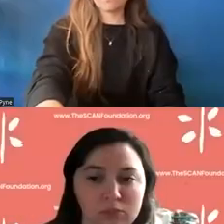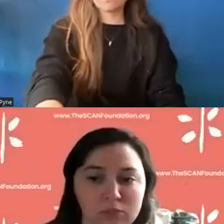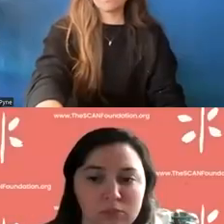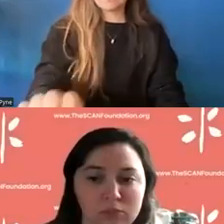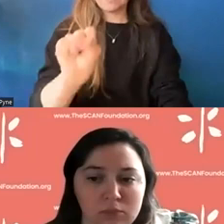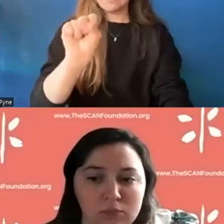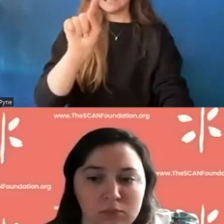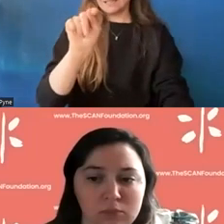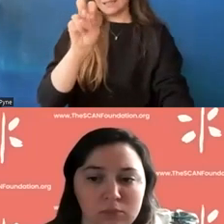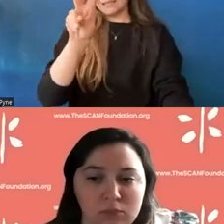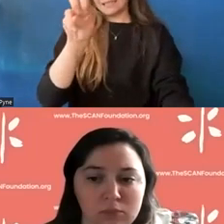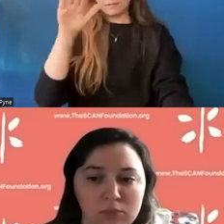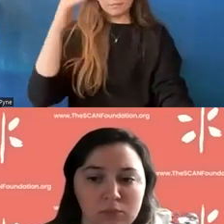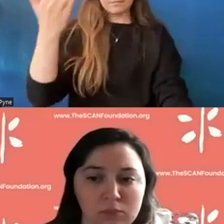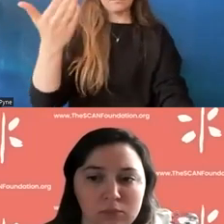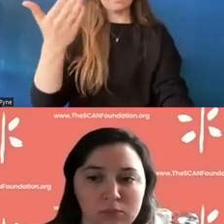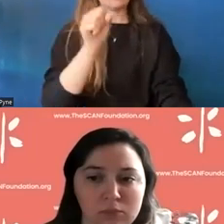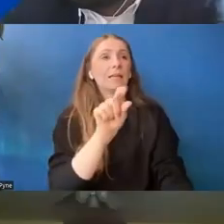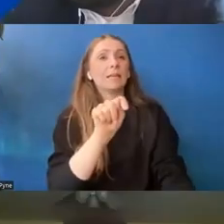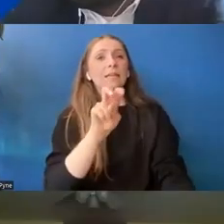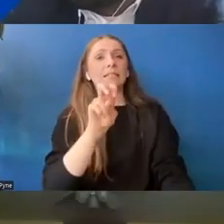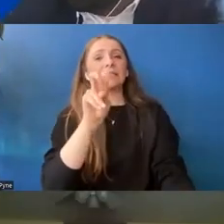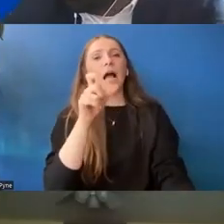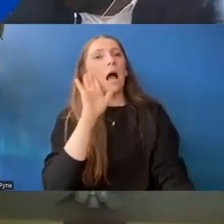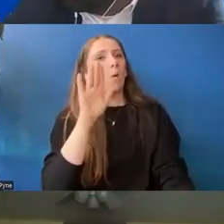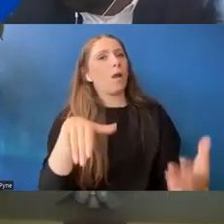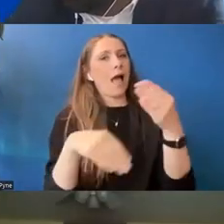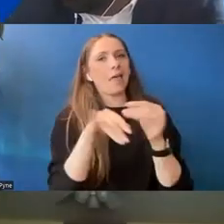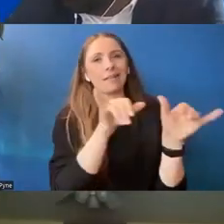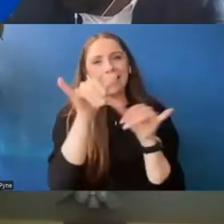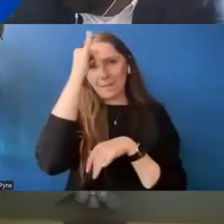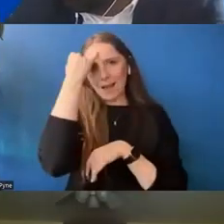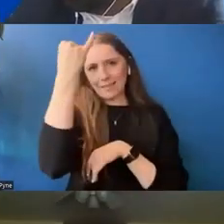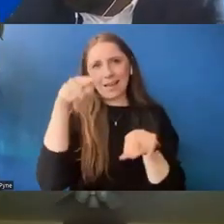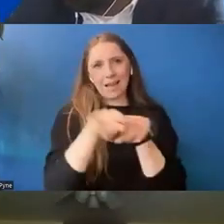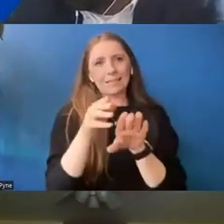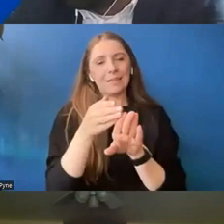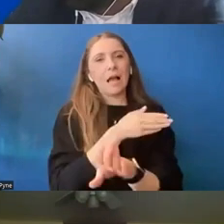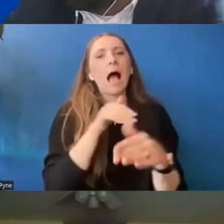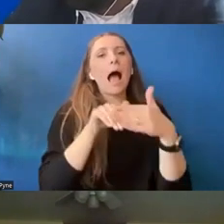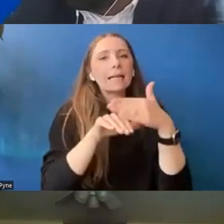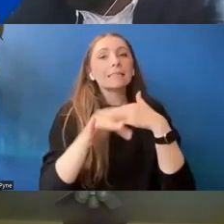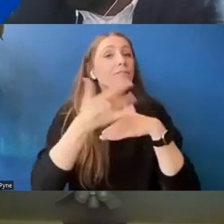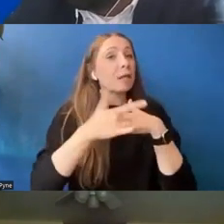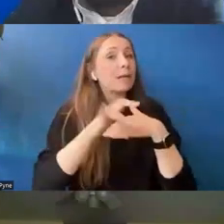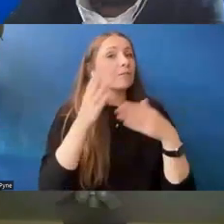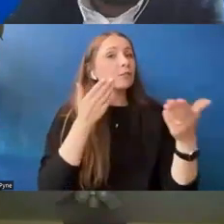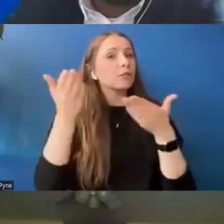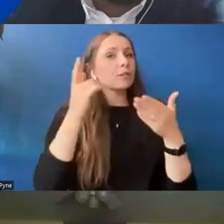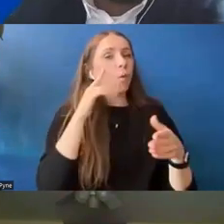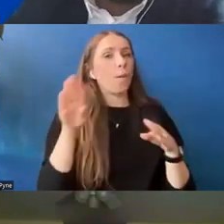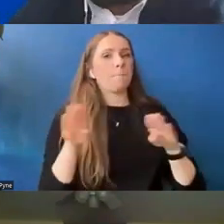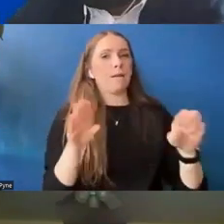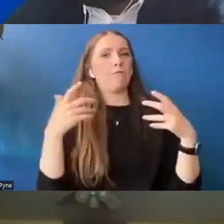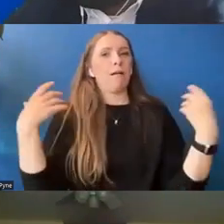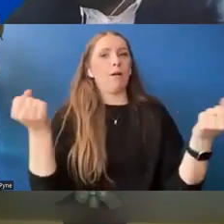Steve, go ahead. Yeah, I would also add, obviously, the same idea as before, the access and availability of services, of behavioral health